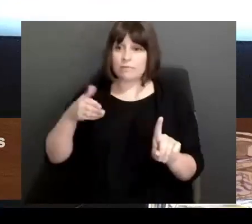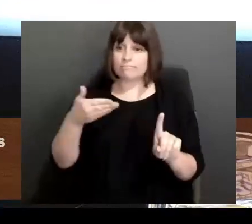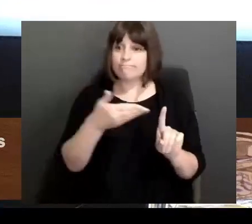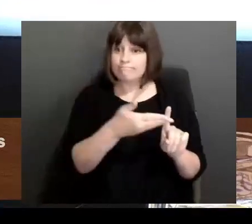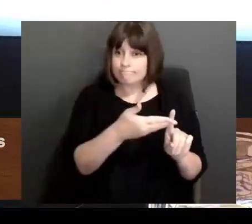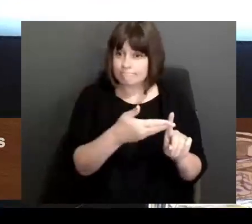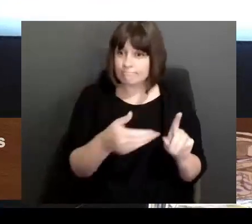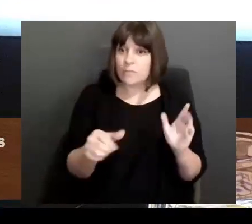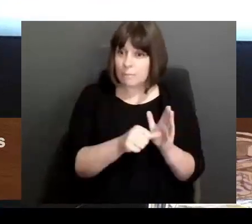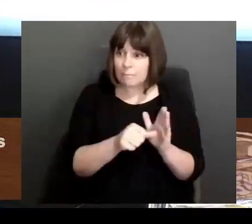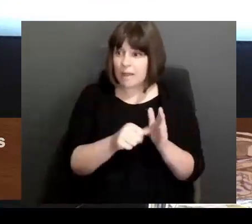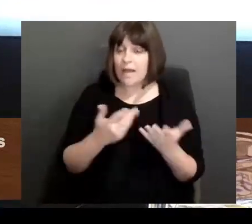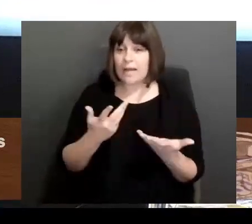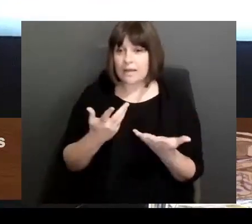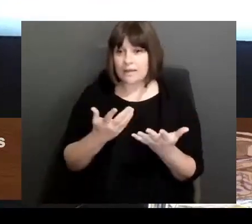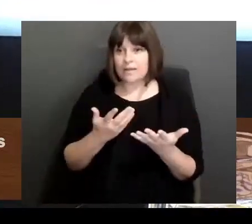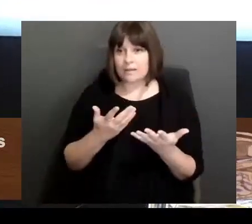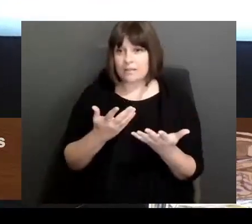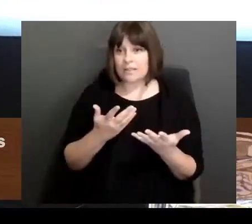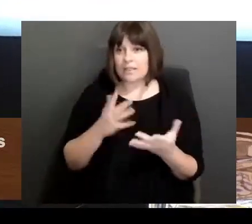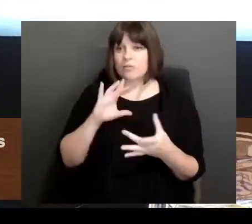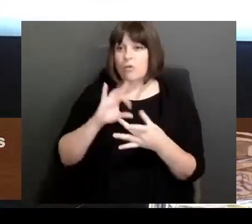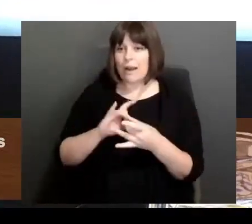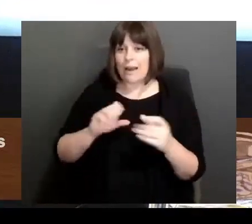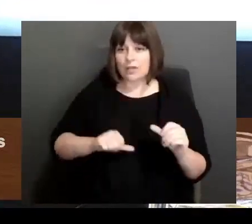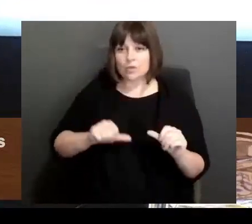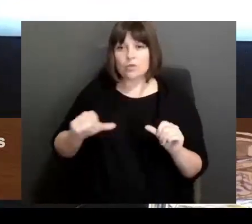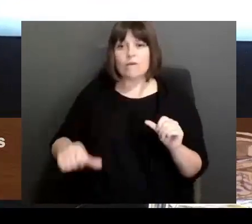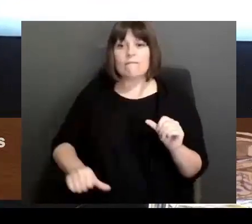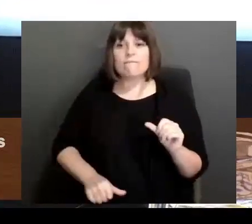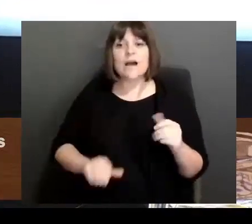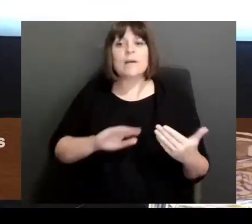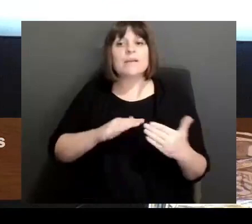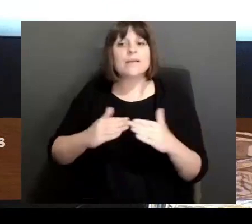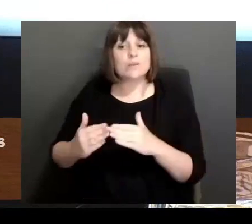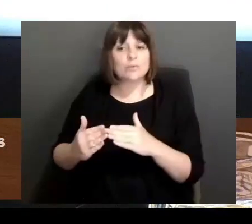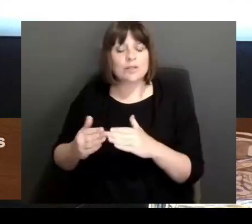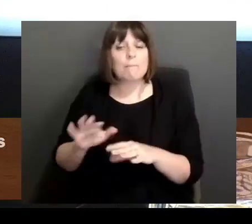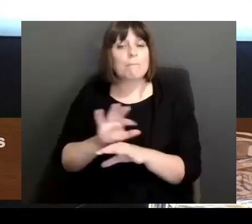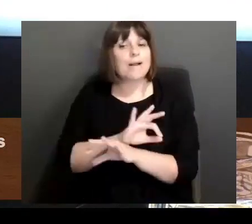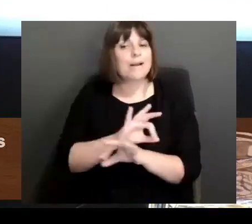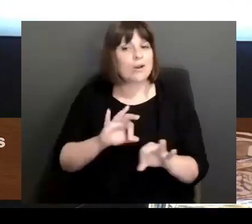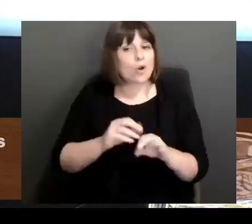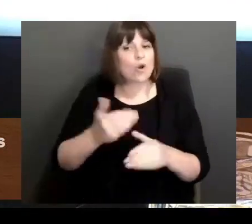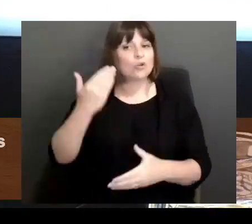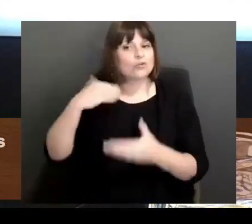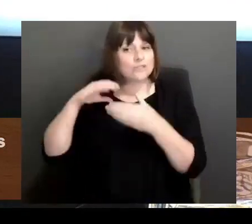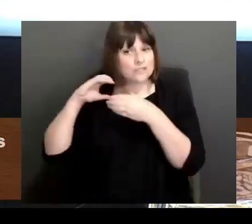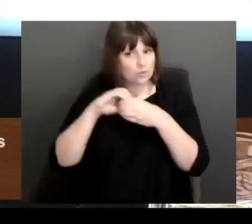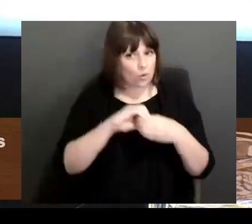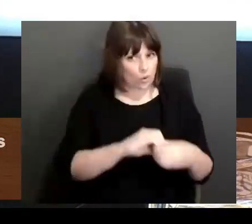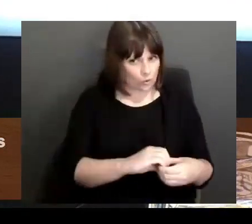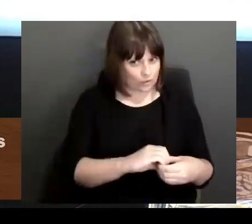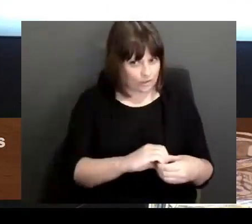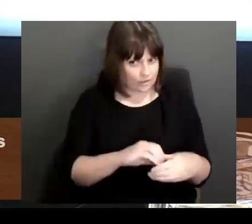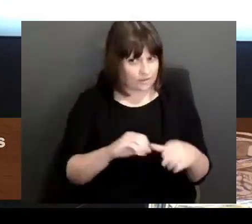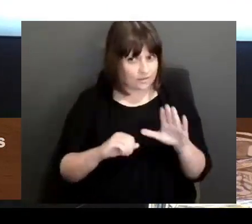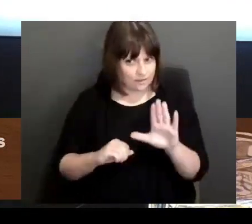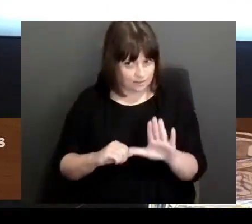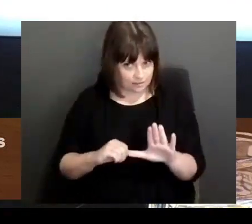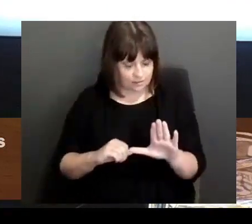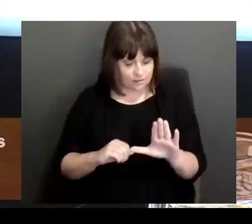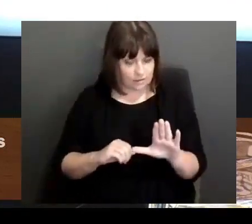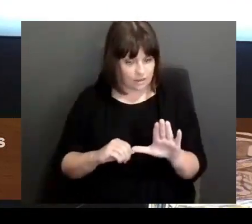farming communities. I don't believe it extends to traditional owners, but I will get that confirmed if I may. What